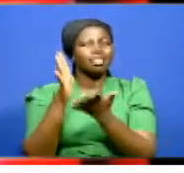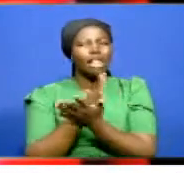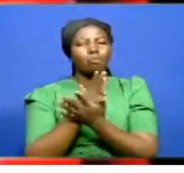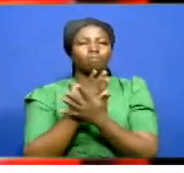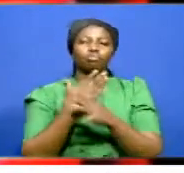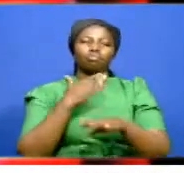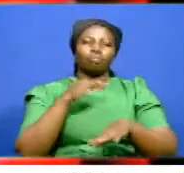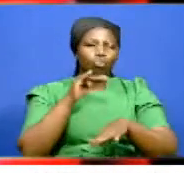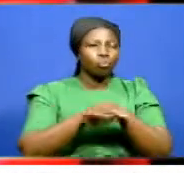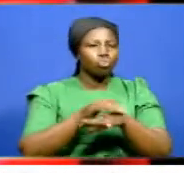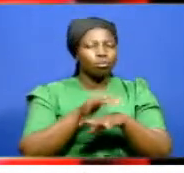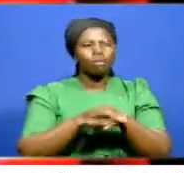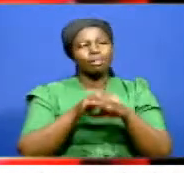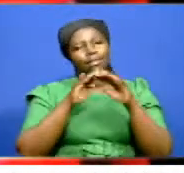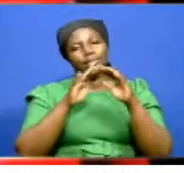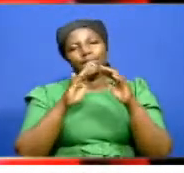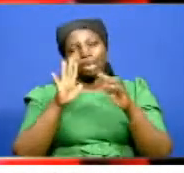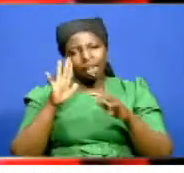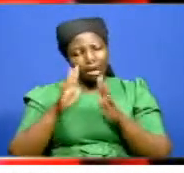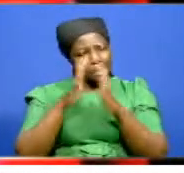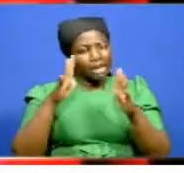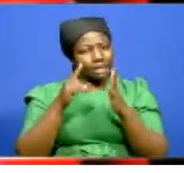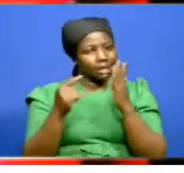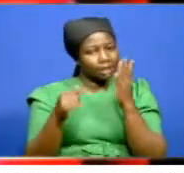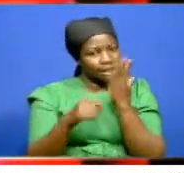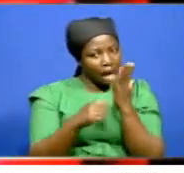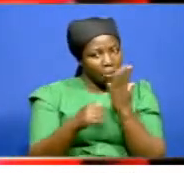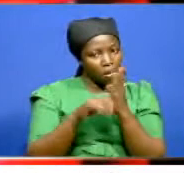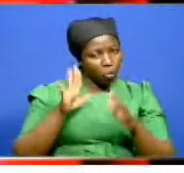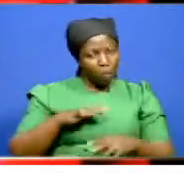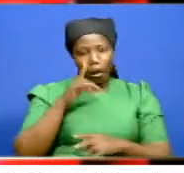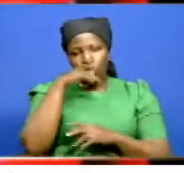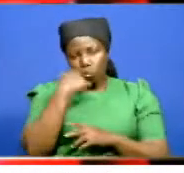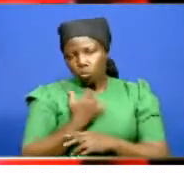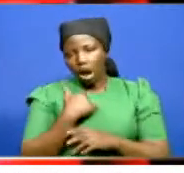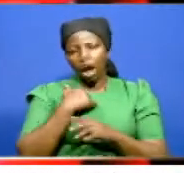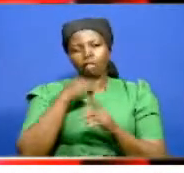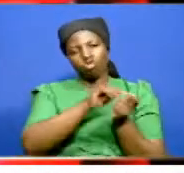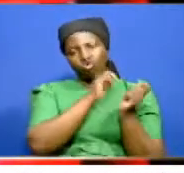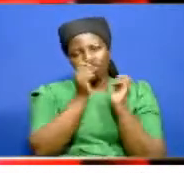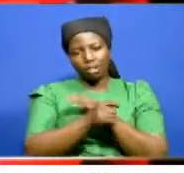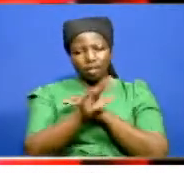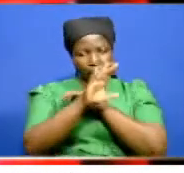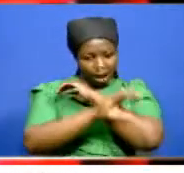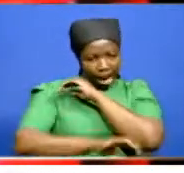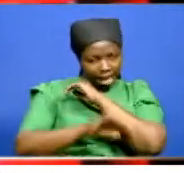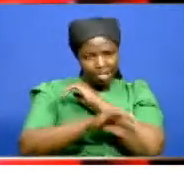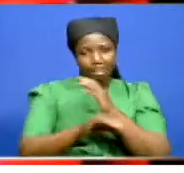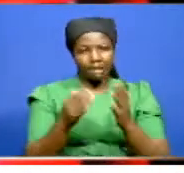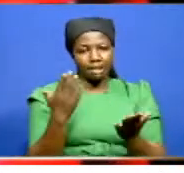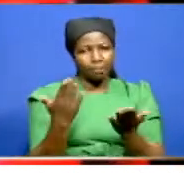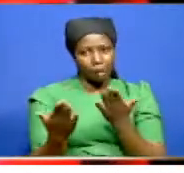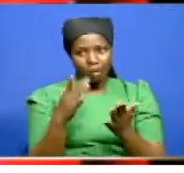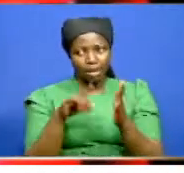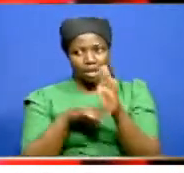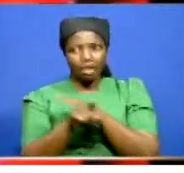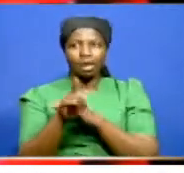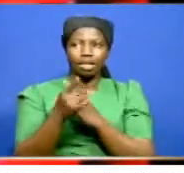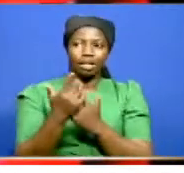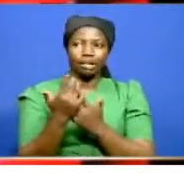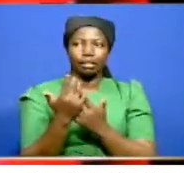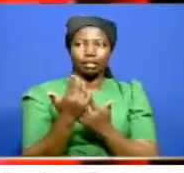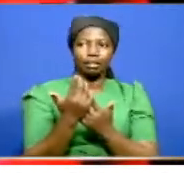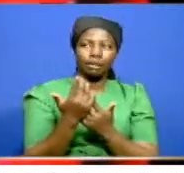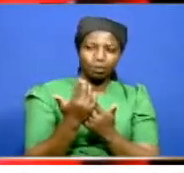women who have had an incredible impact in our country, either individually or through